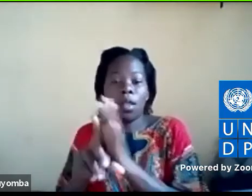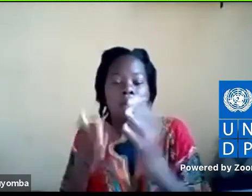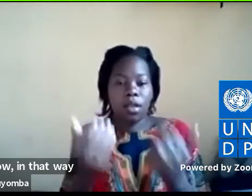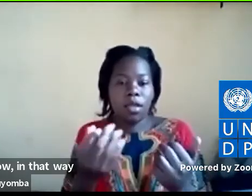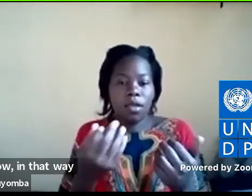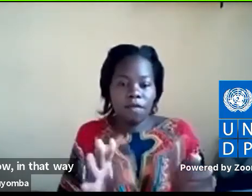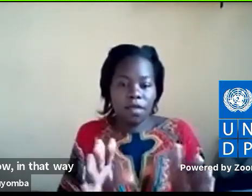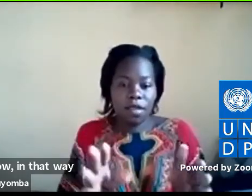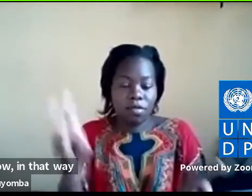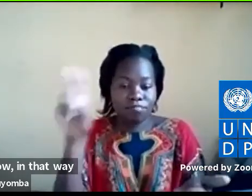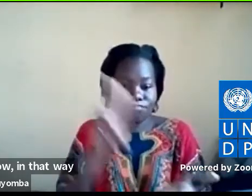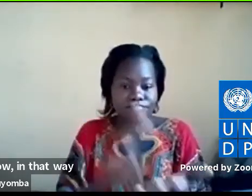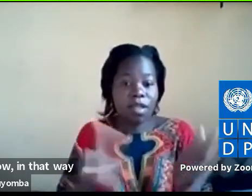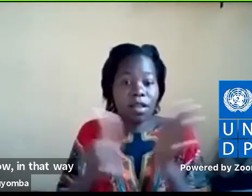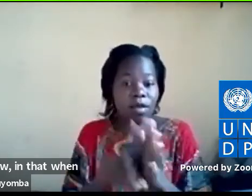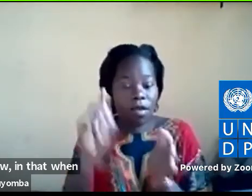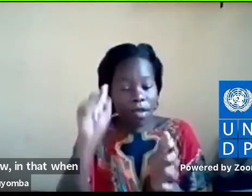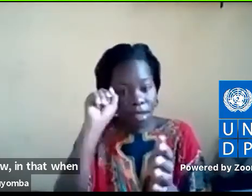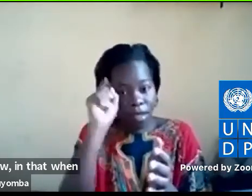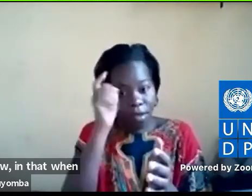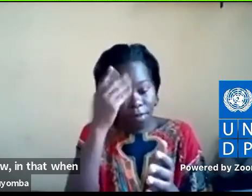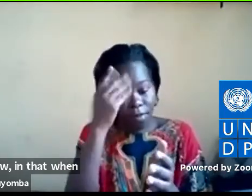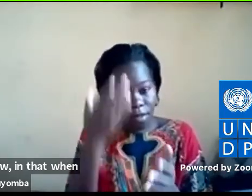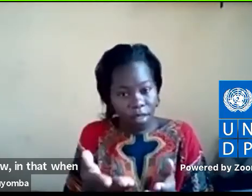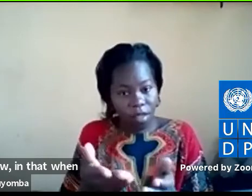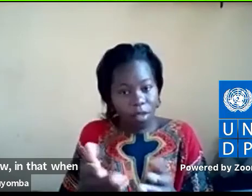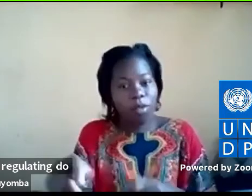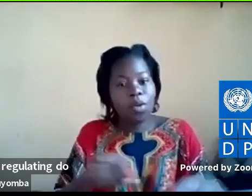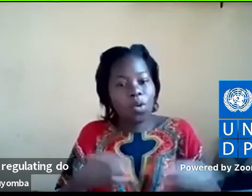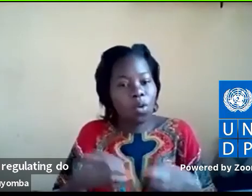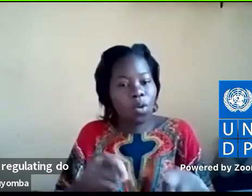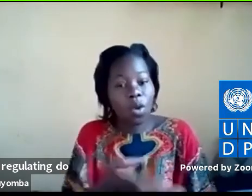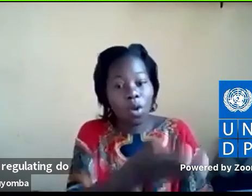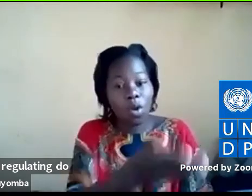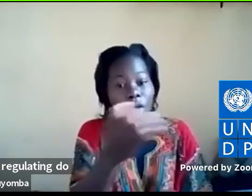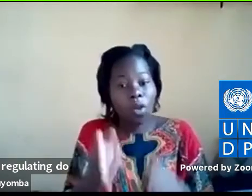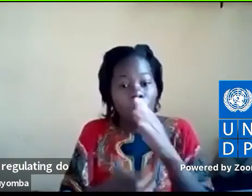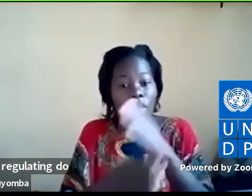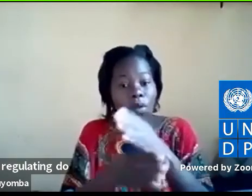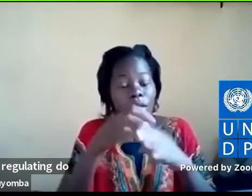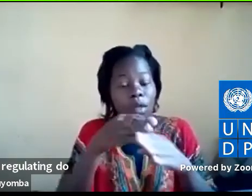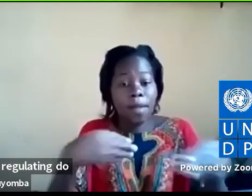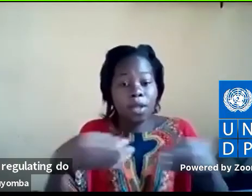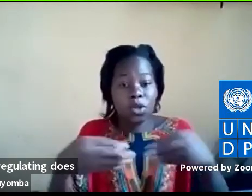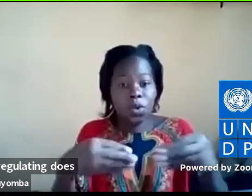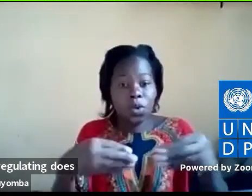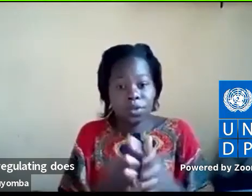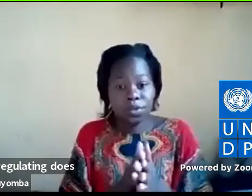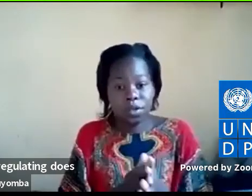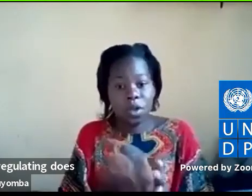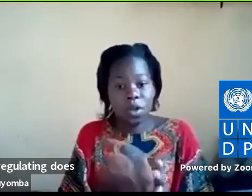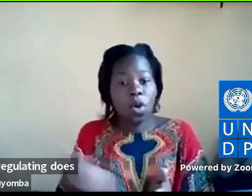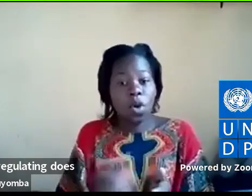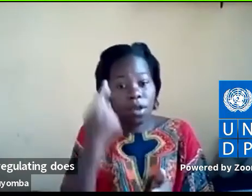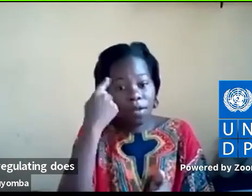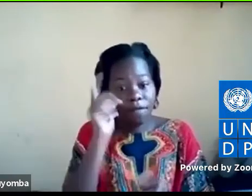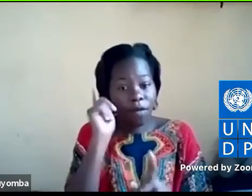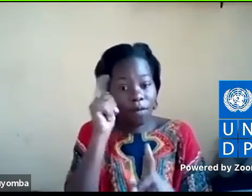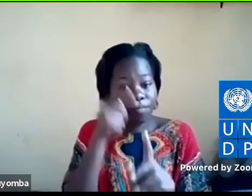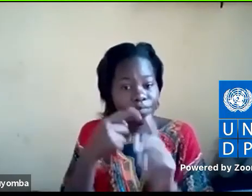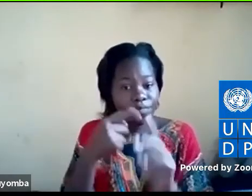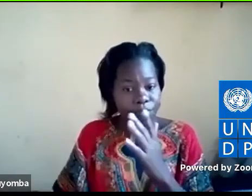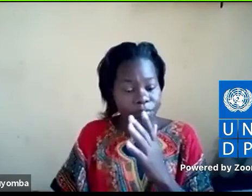government will be regulating those building materials only for purposes, for